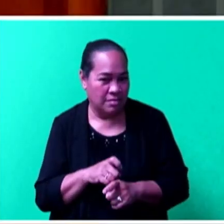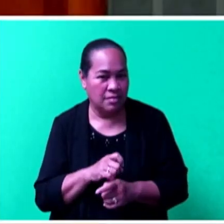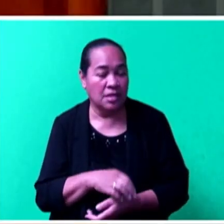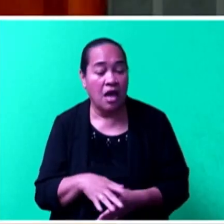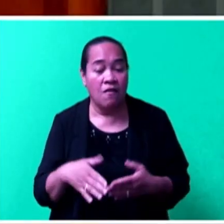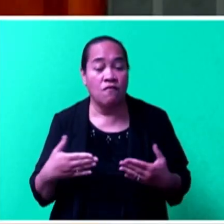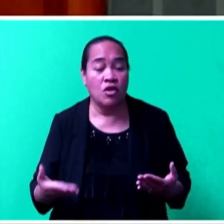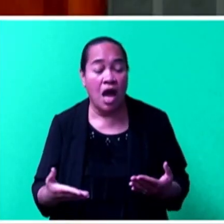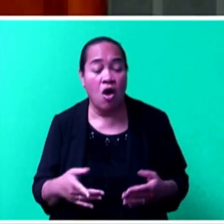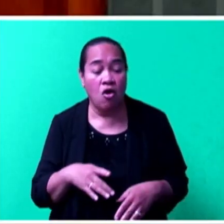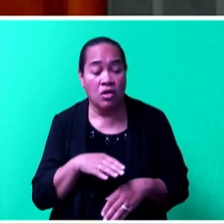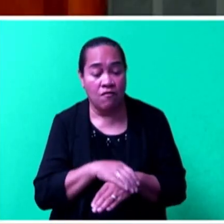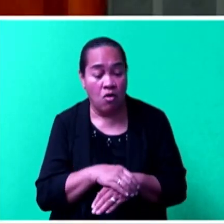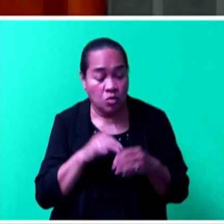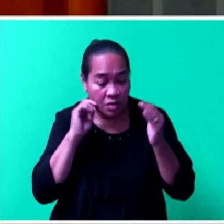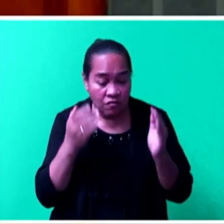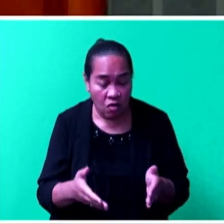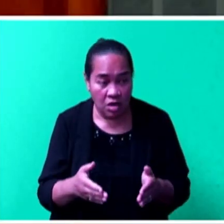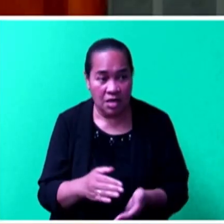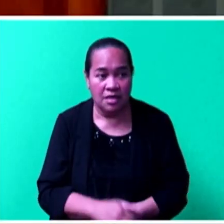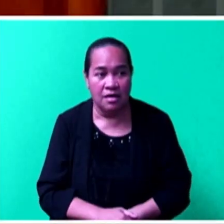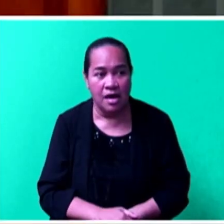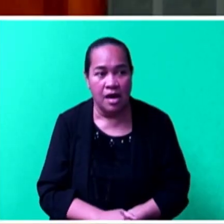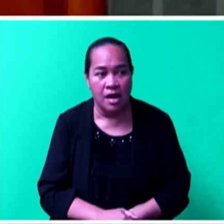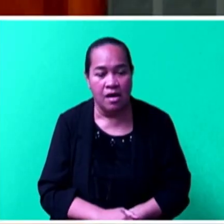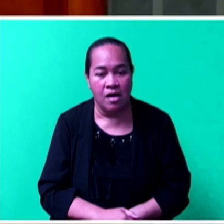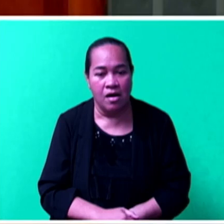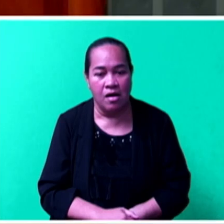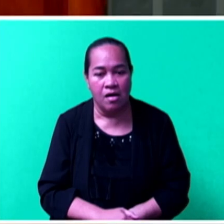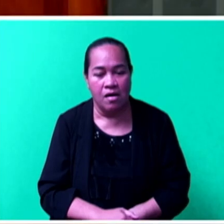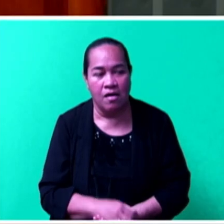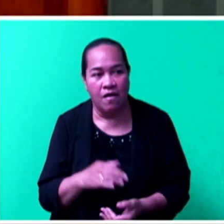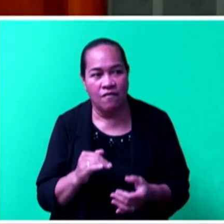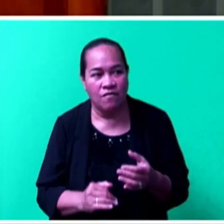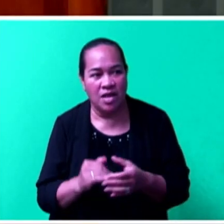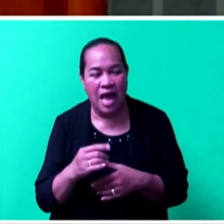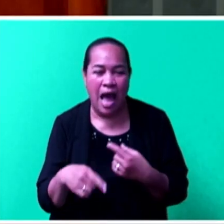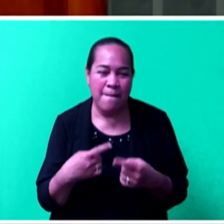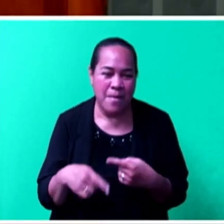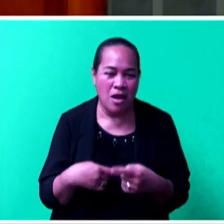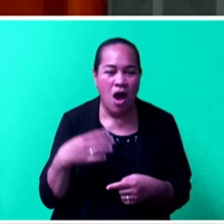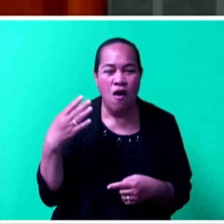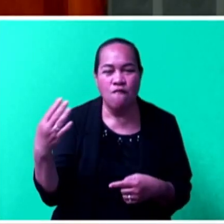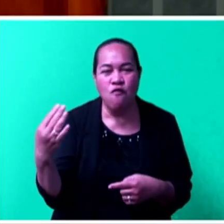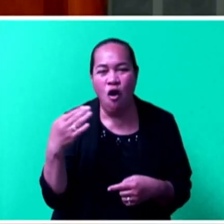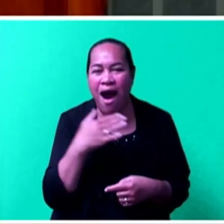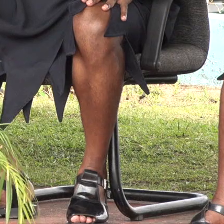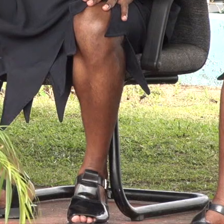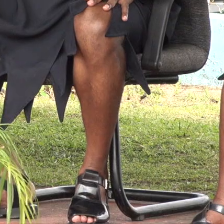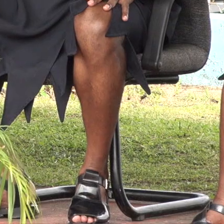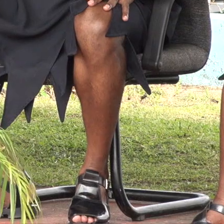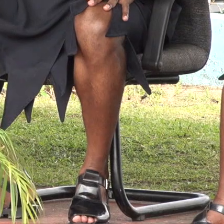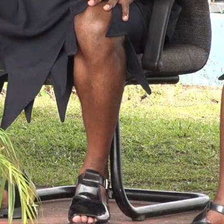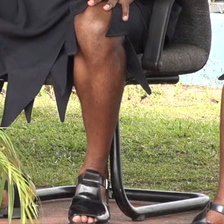For now, the force will focus on filling in around 400 vacant positions